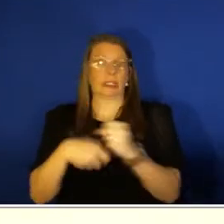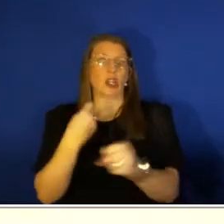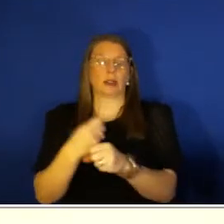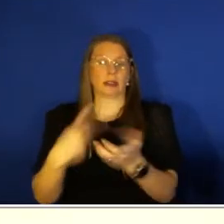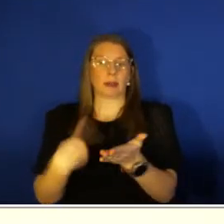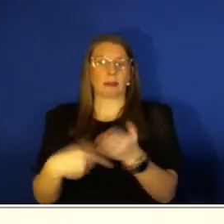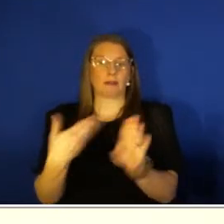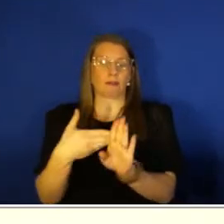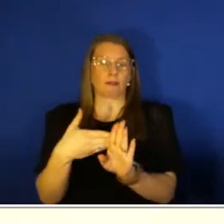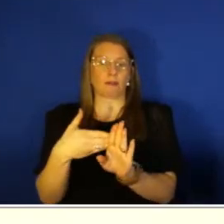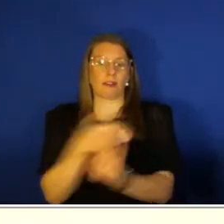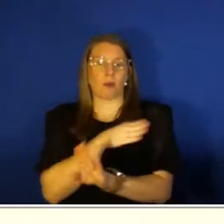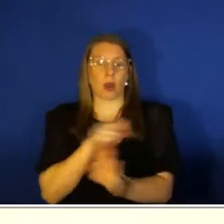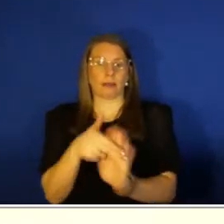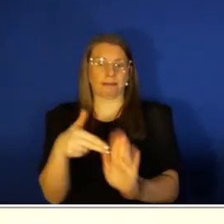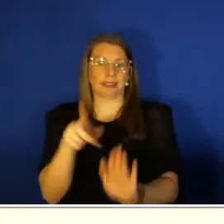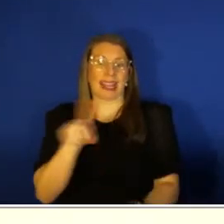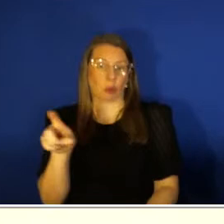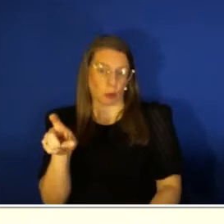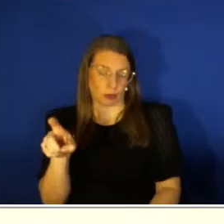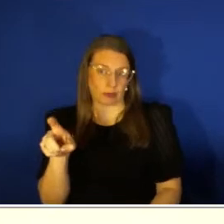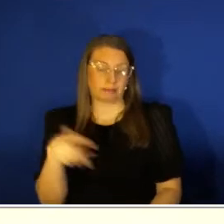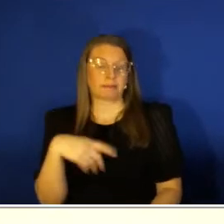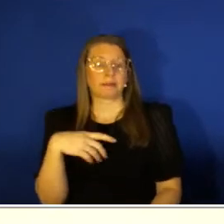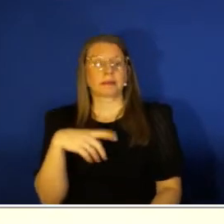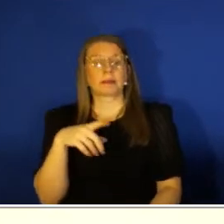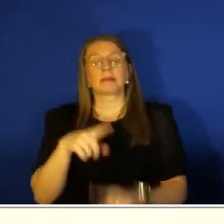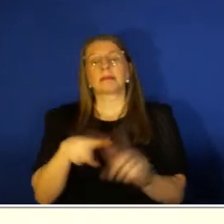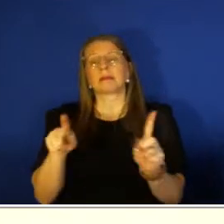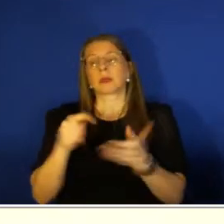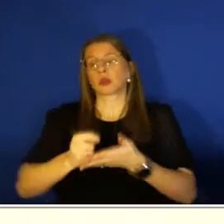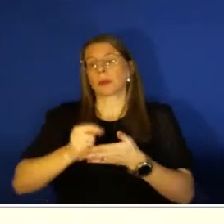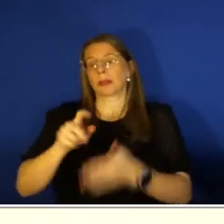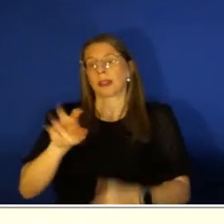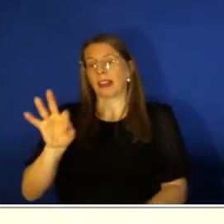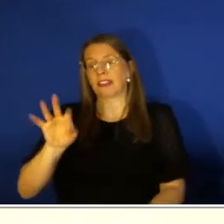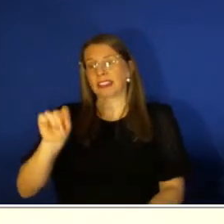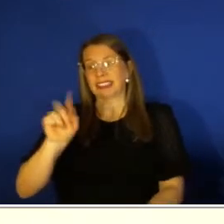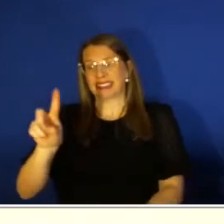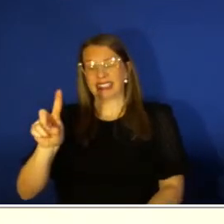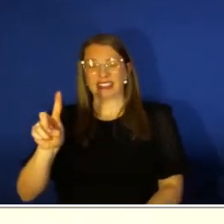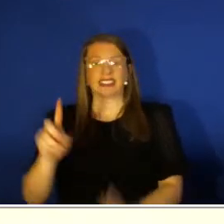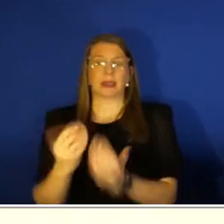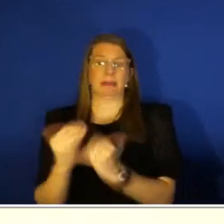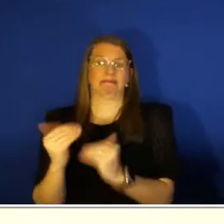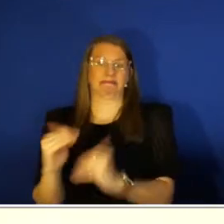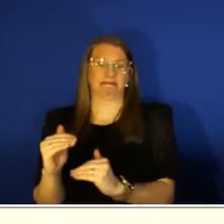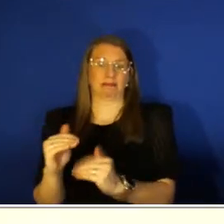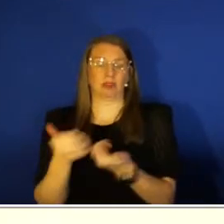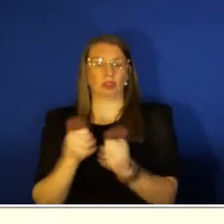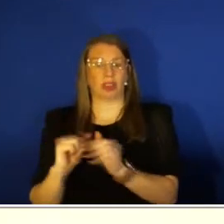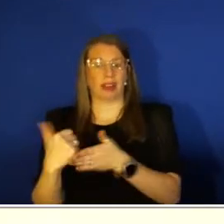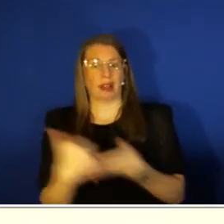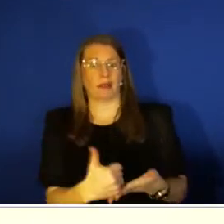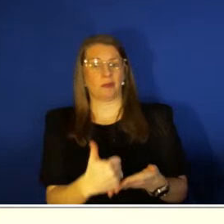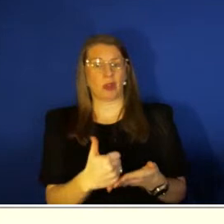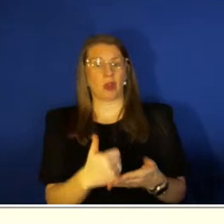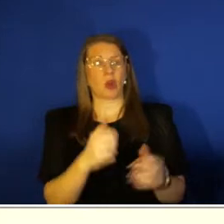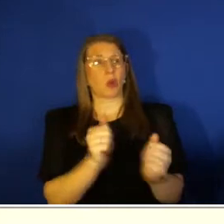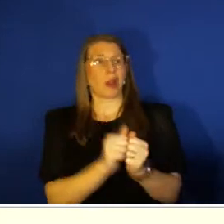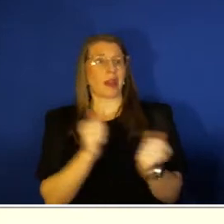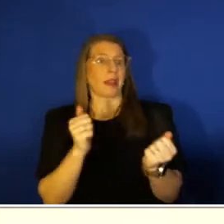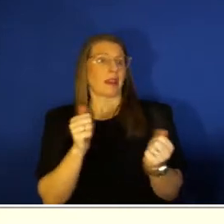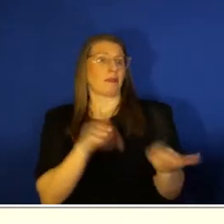before they're diagnosed. But the treatment of FTD is pretty limited. We try to help with some of these troublesome